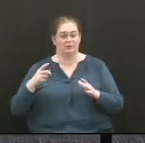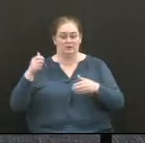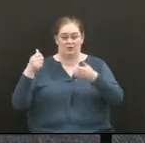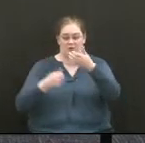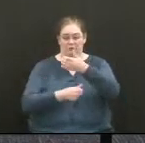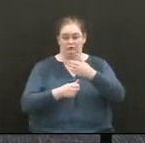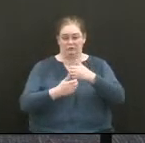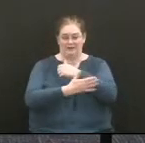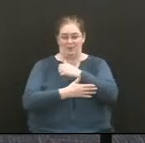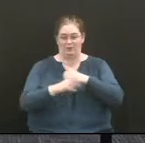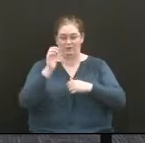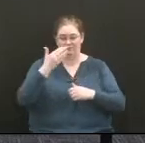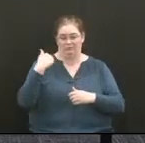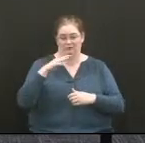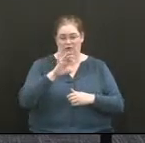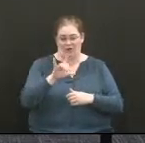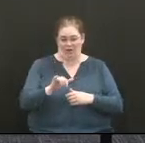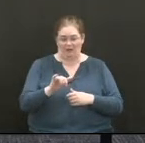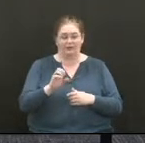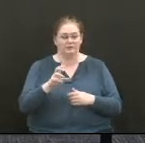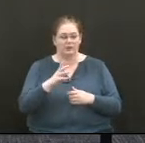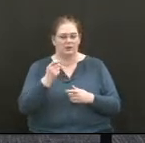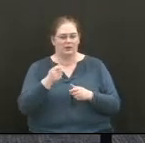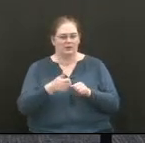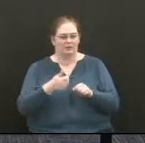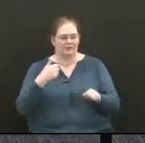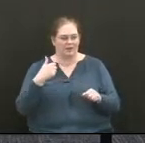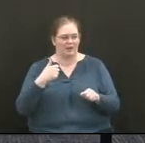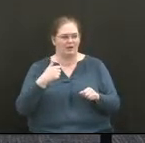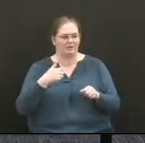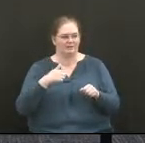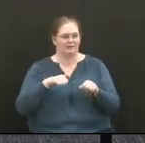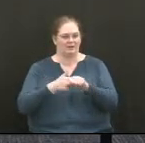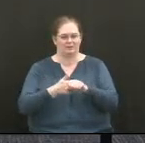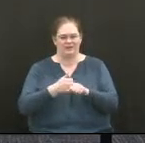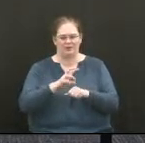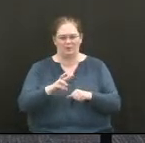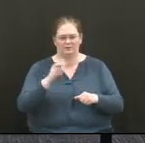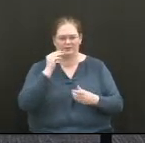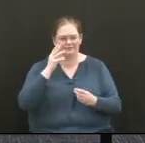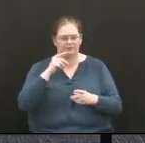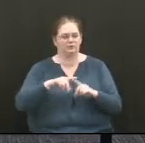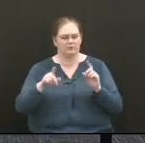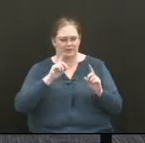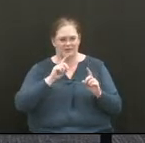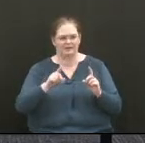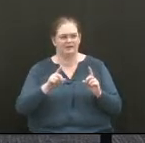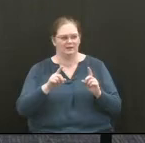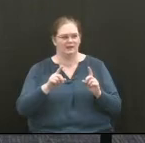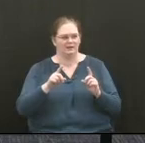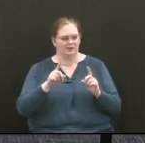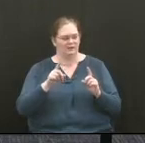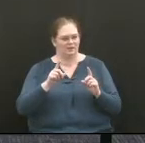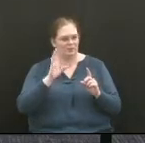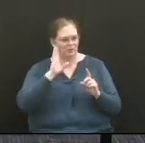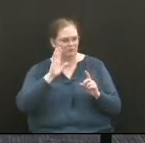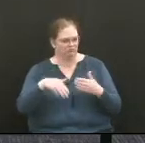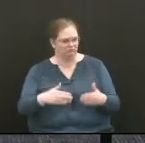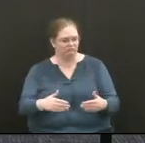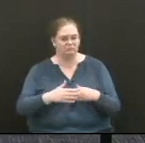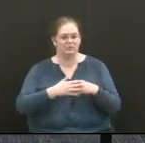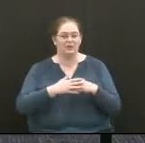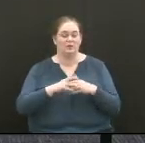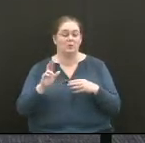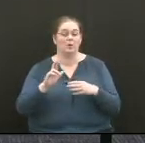July, so we are a little bit behind on updating our website with that information, but it is forthcoming. We are